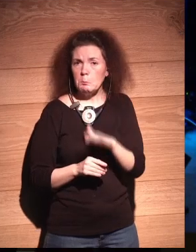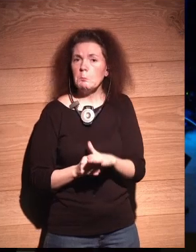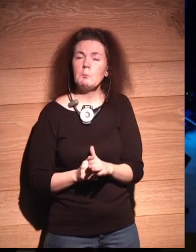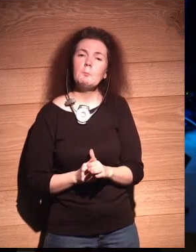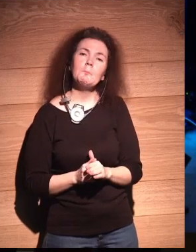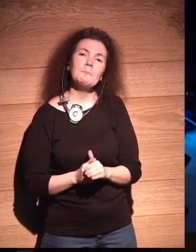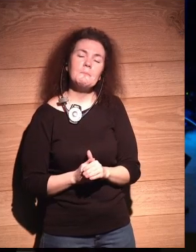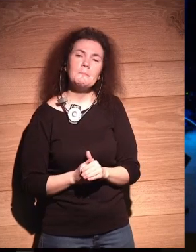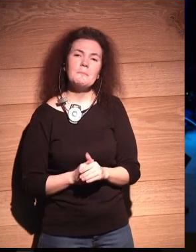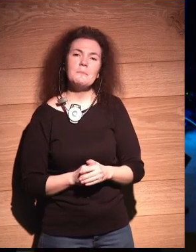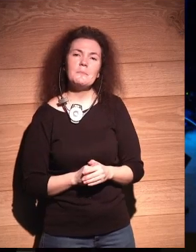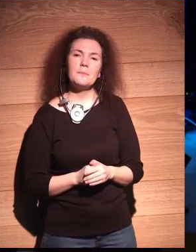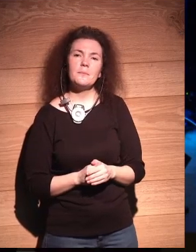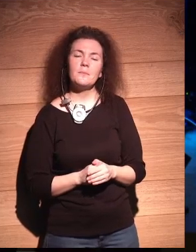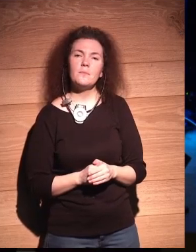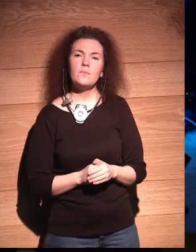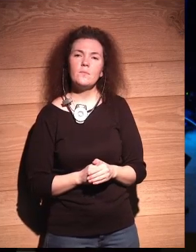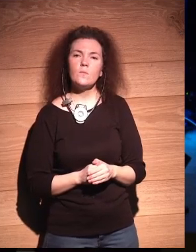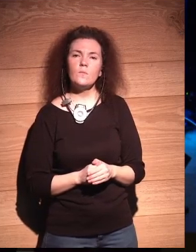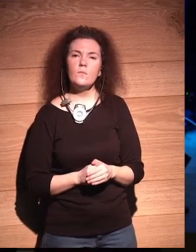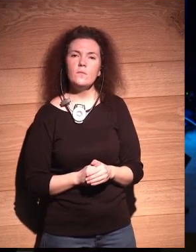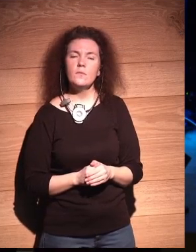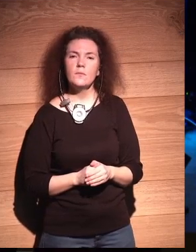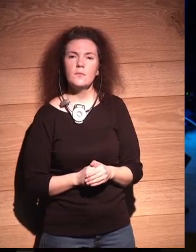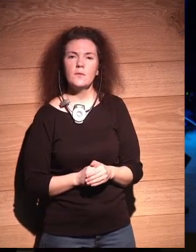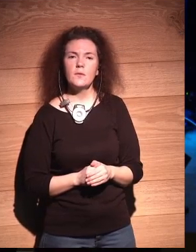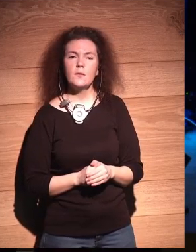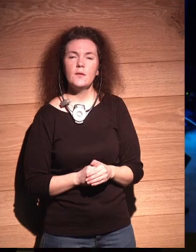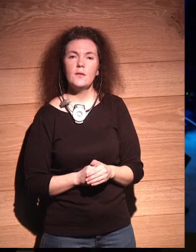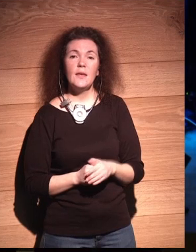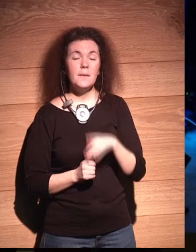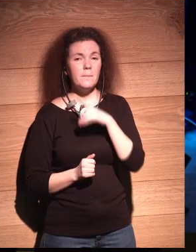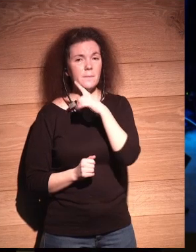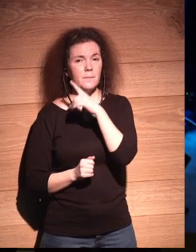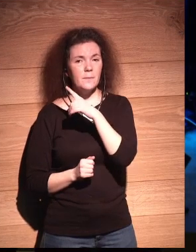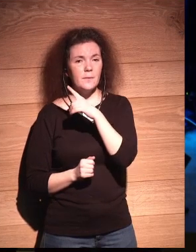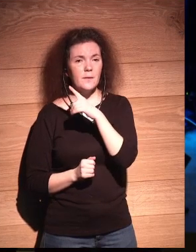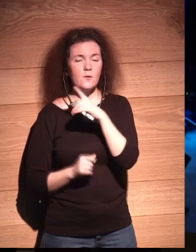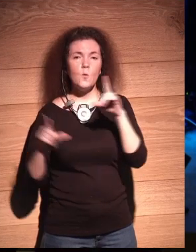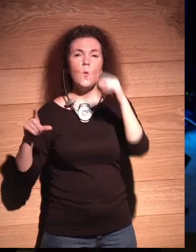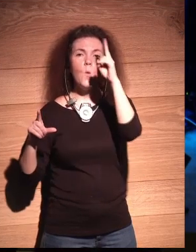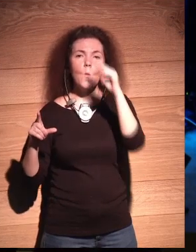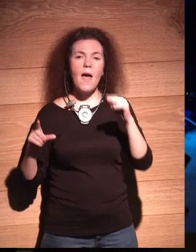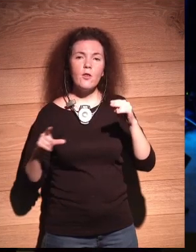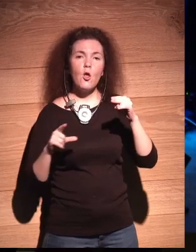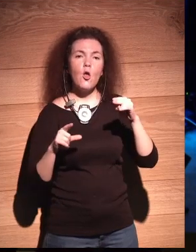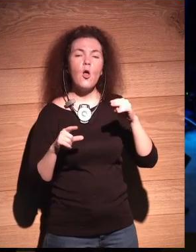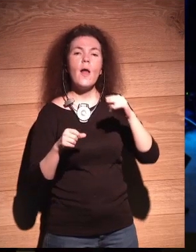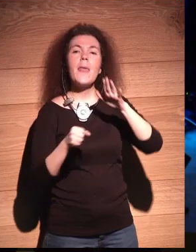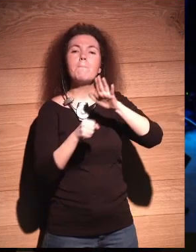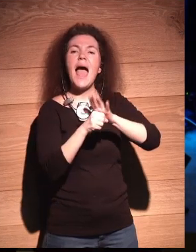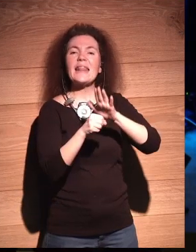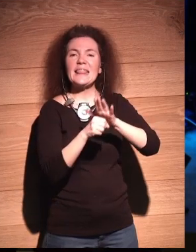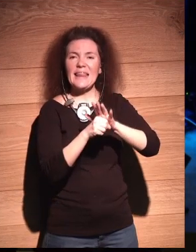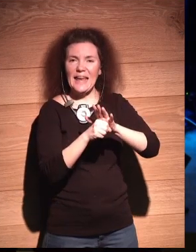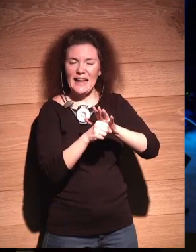rovers and robots. And this is a painting of Mars that they put on the wall of the parking lot. So we would take